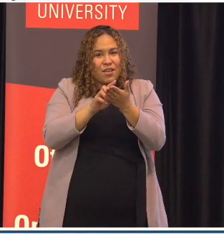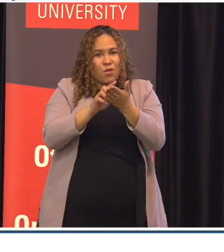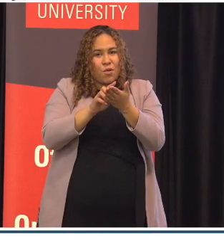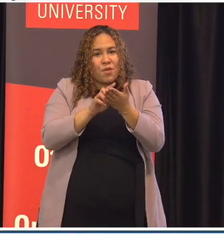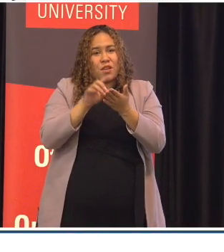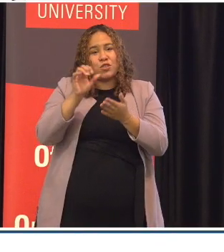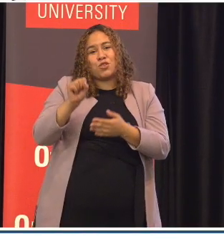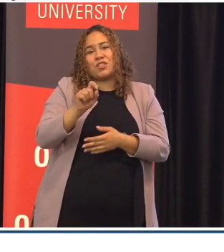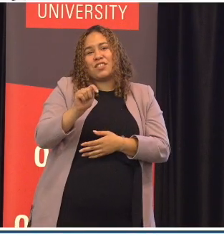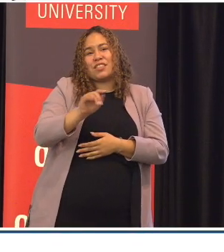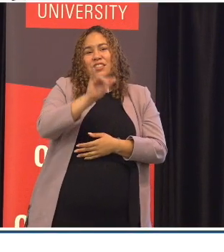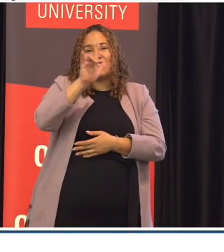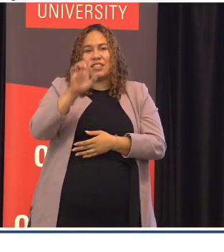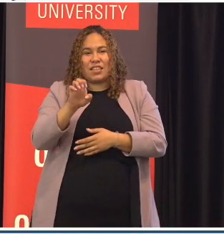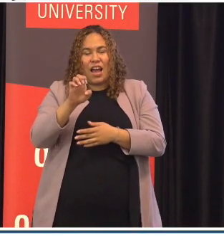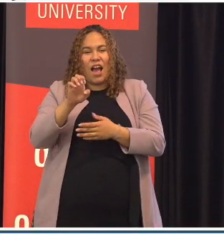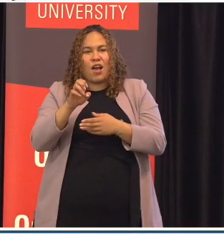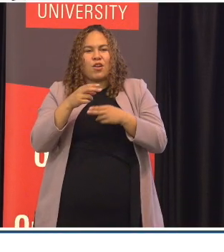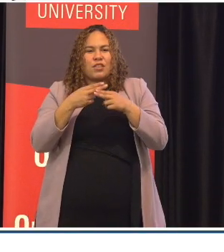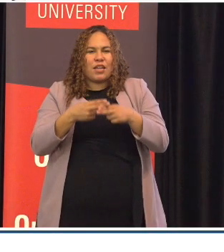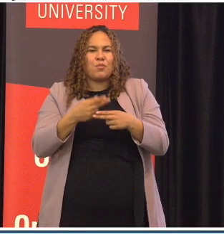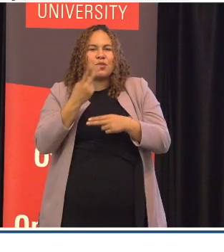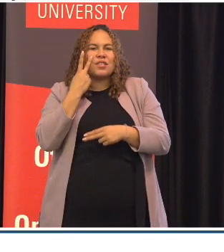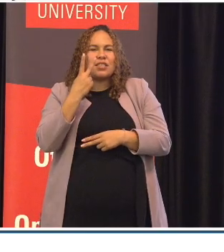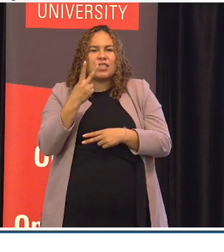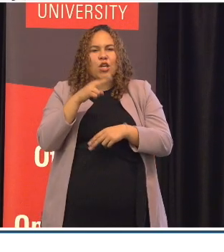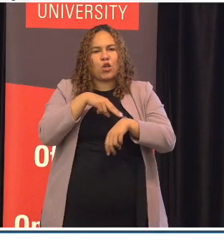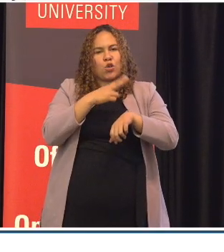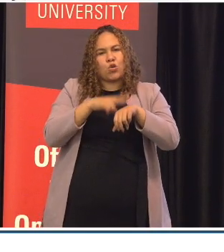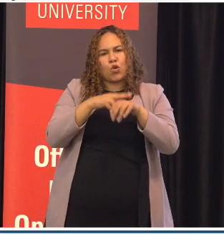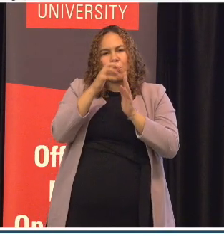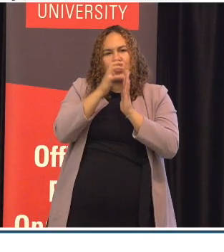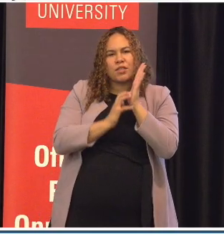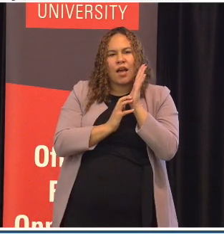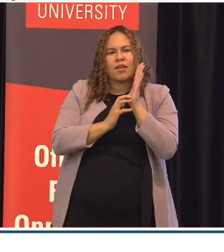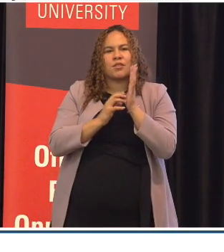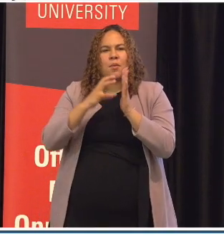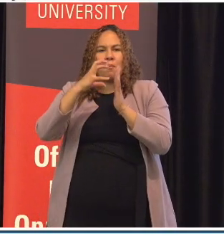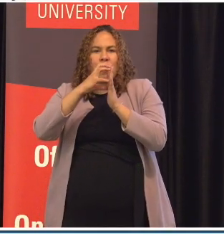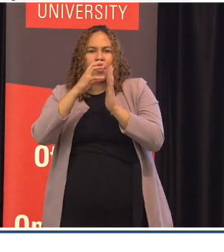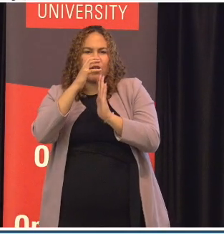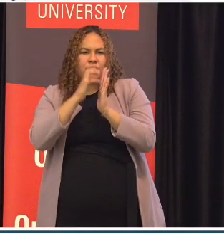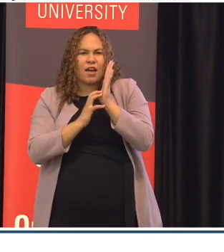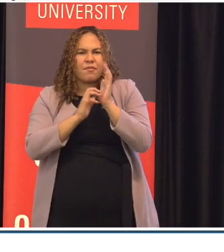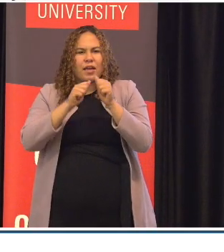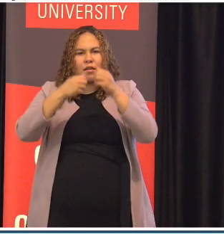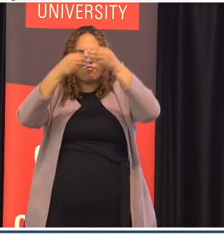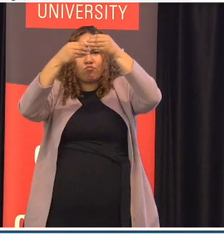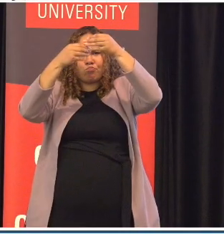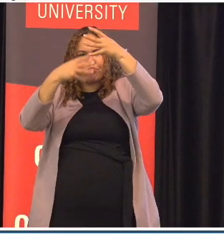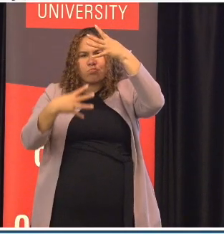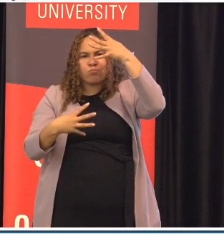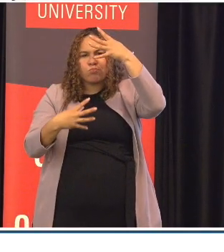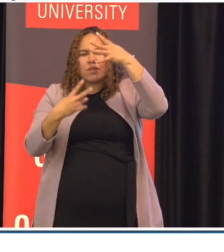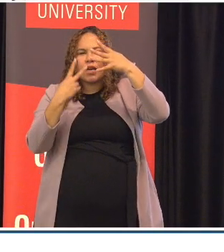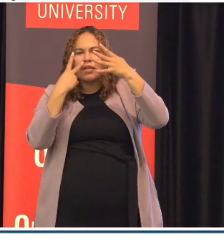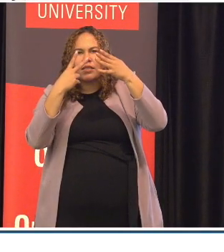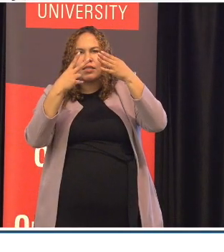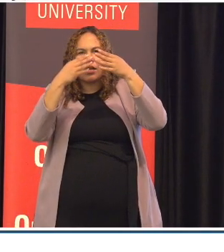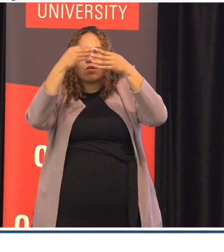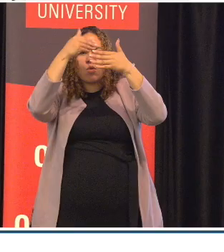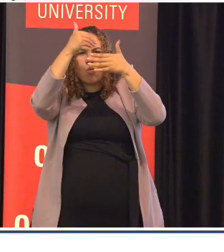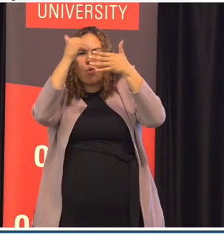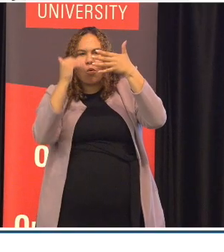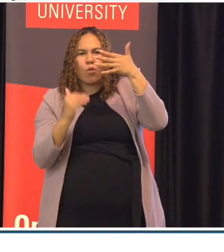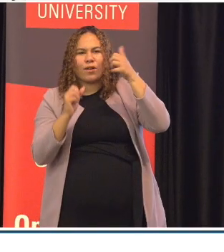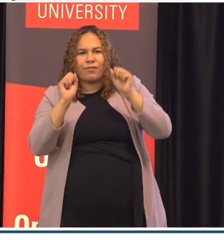and you will see usually normal text, paragraph text, heading text, and you can pull down that list and see order there.